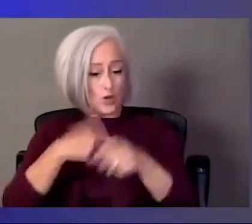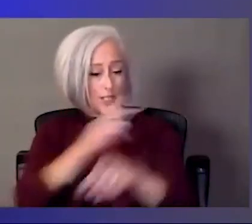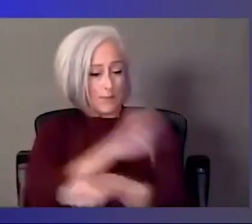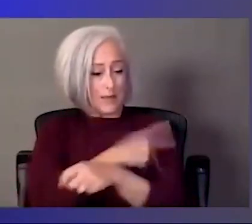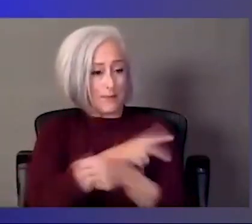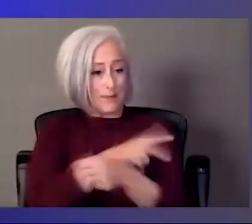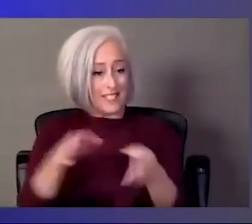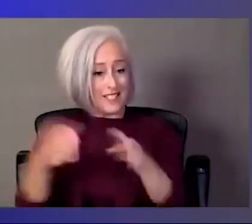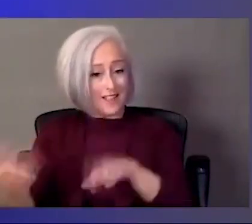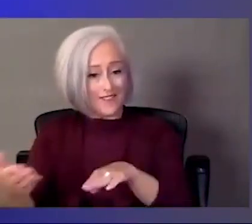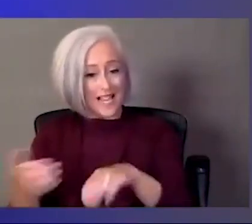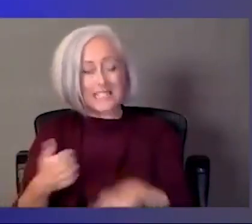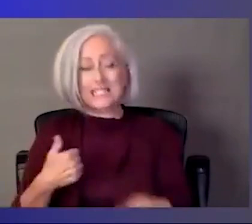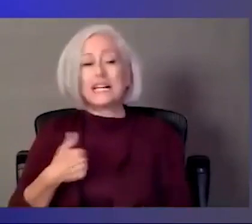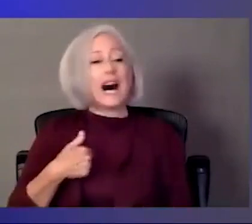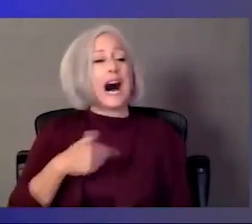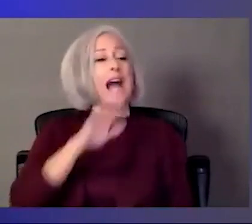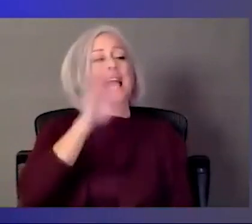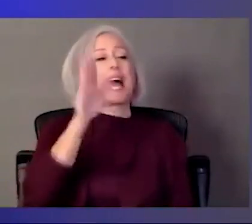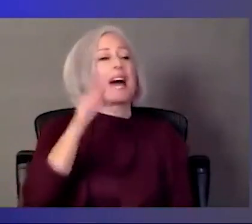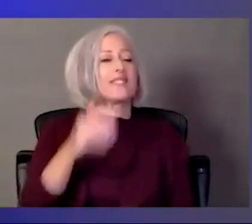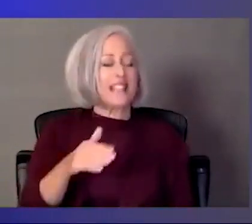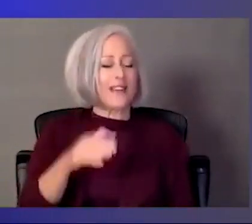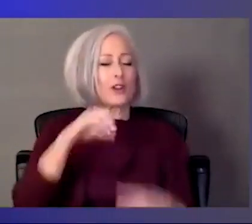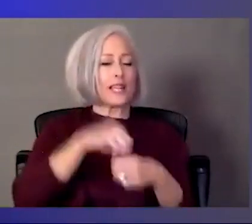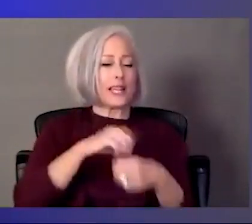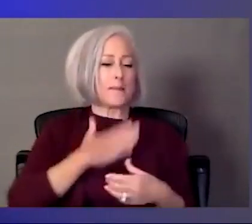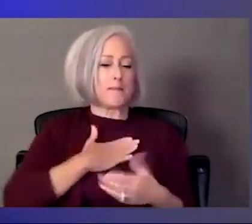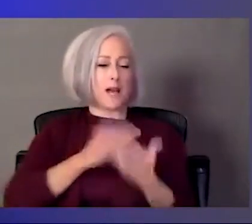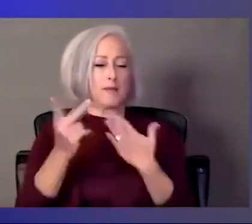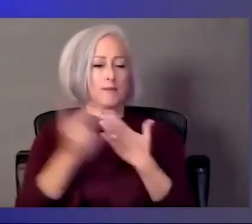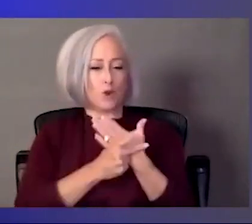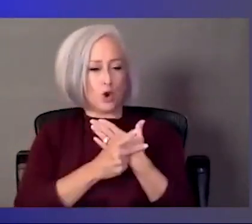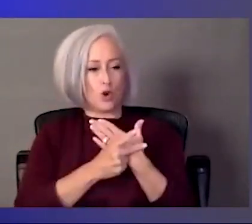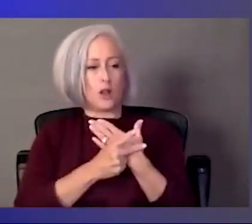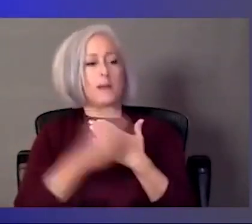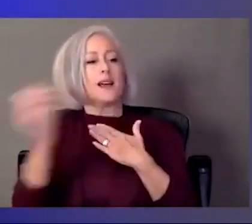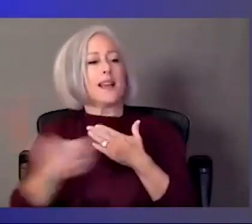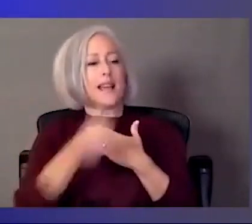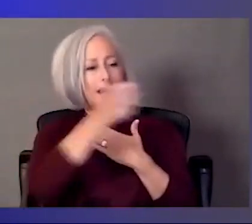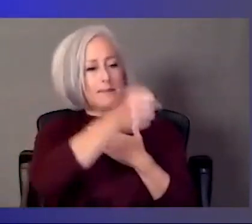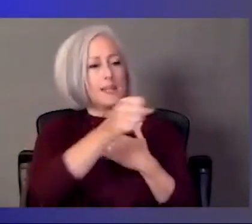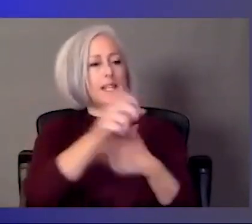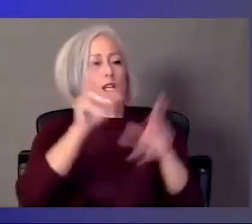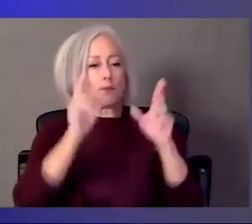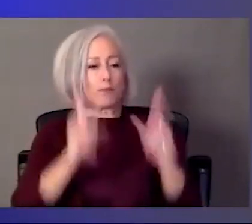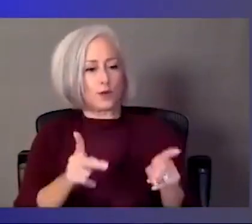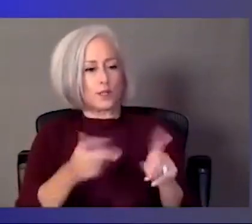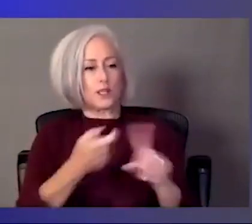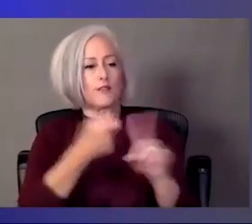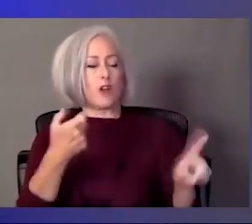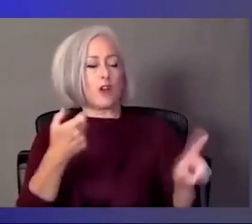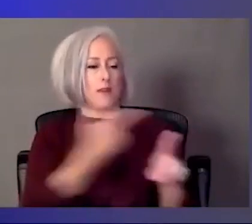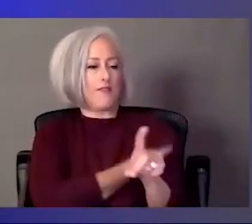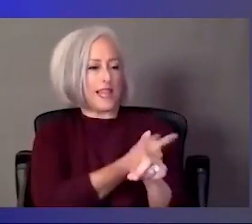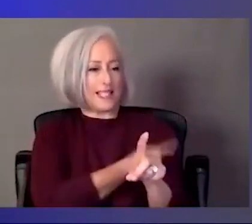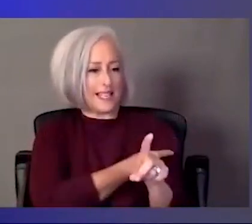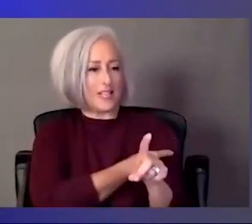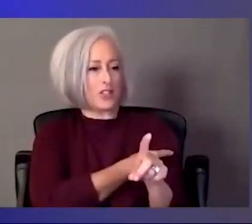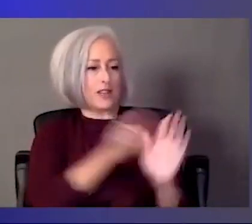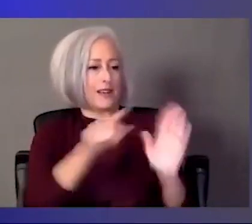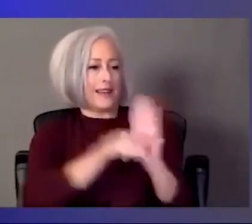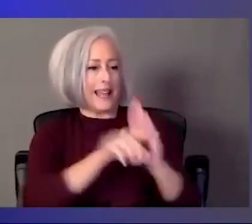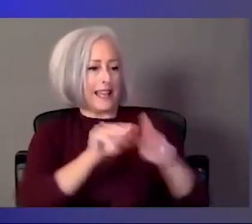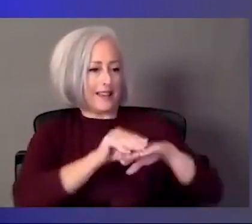have never in our program admitted a patient because of a vaccination adverse event, and I'm not aware of any